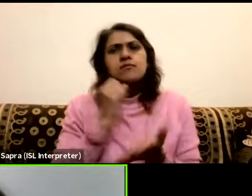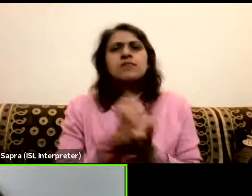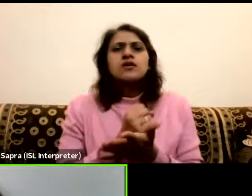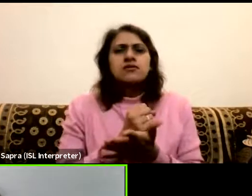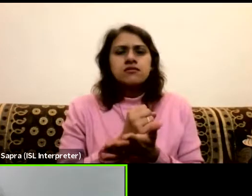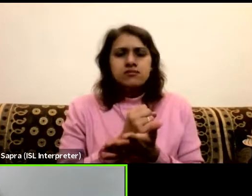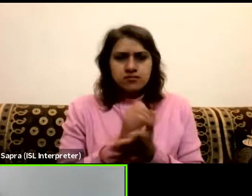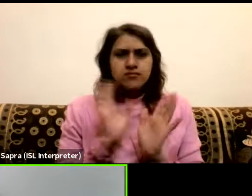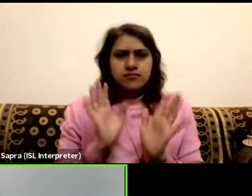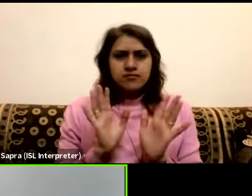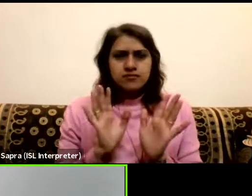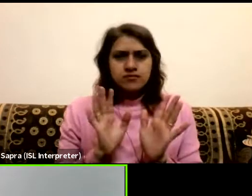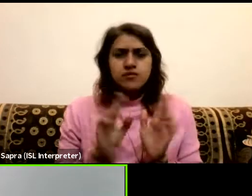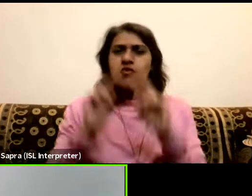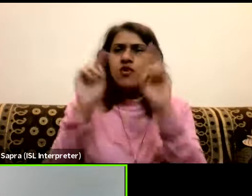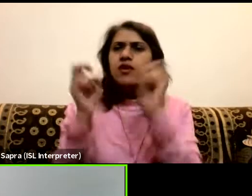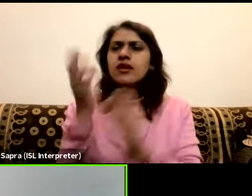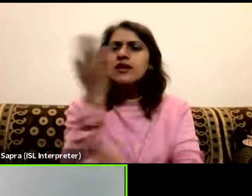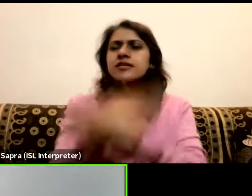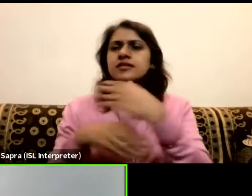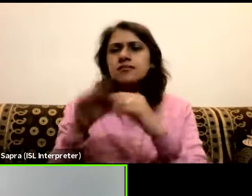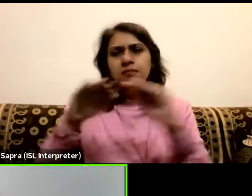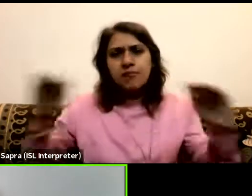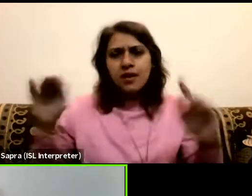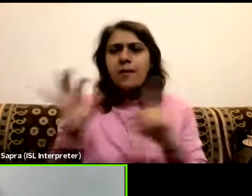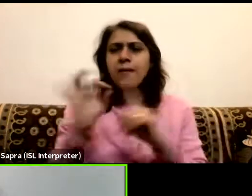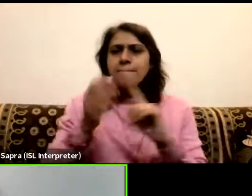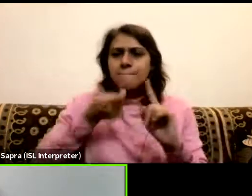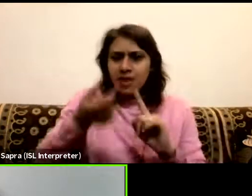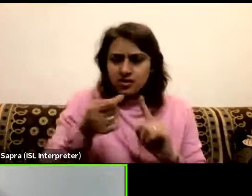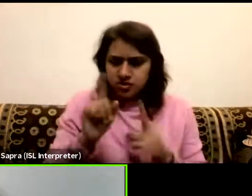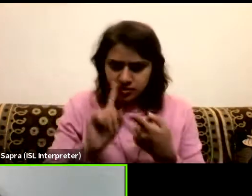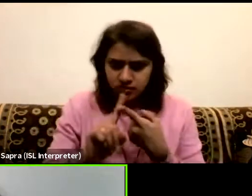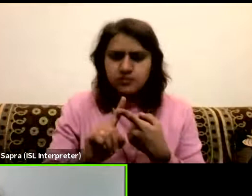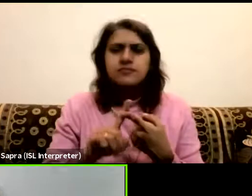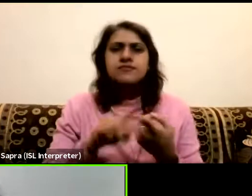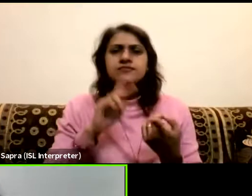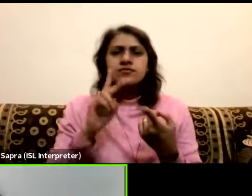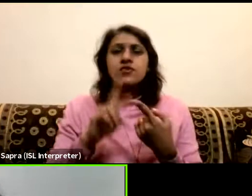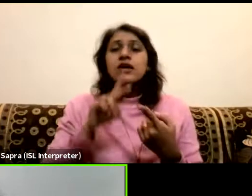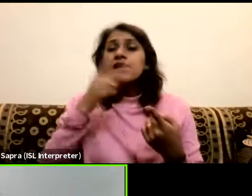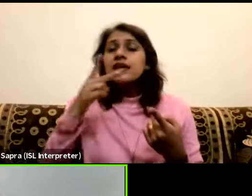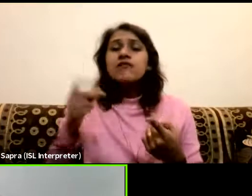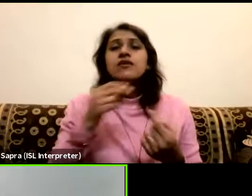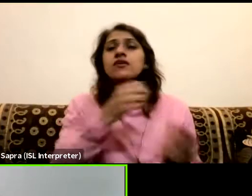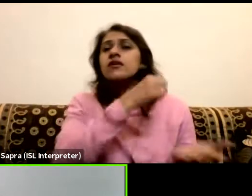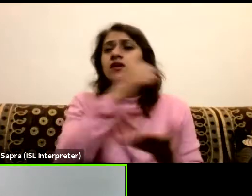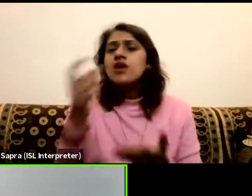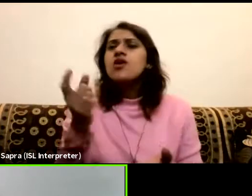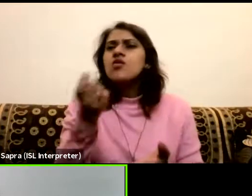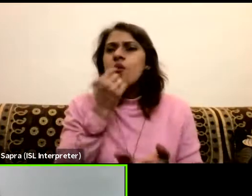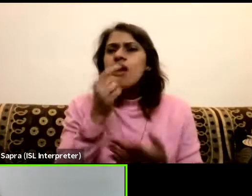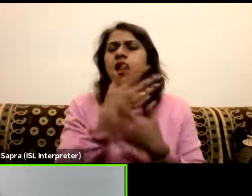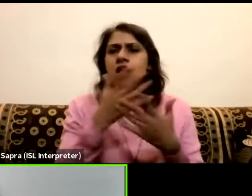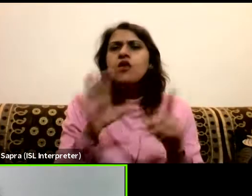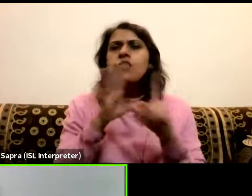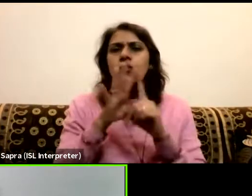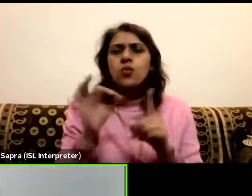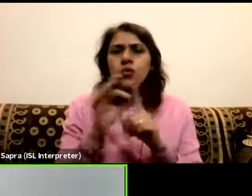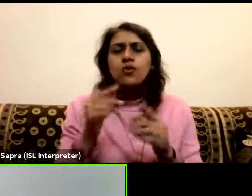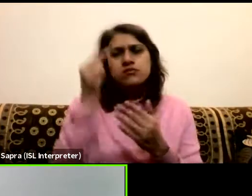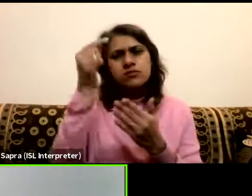for people with disabilities, the disability pension, the other entitlements. Not many, I would say, but there are